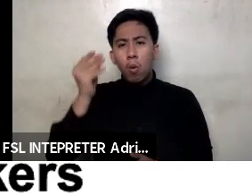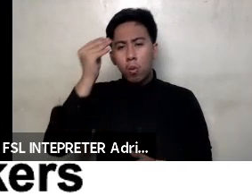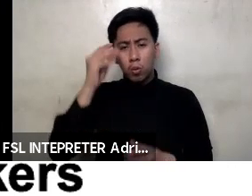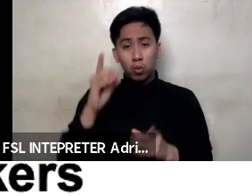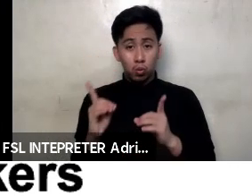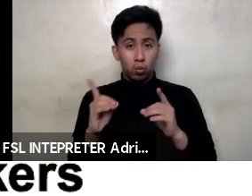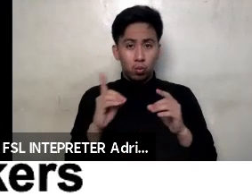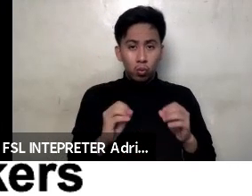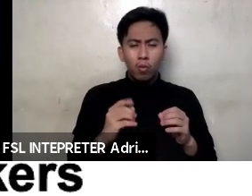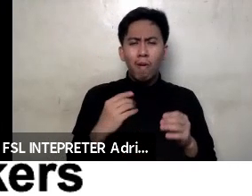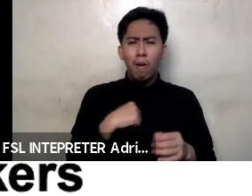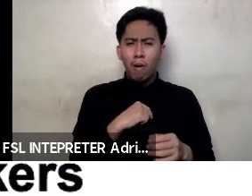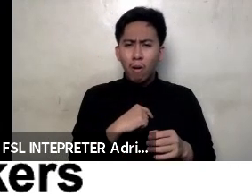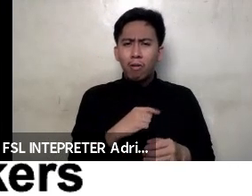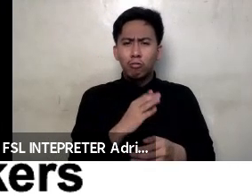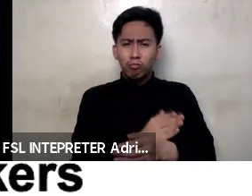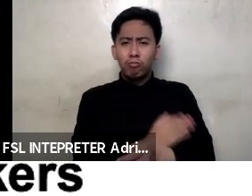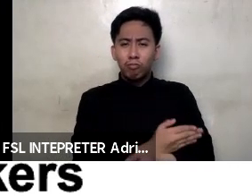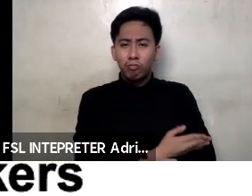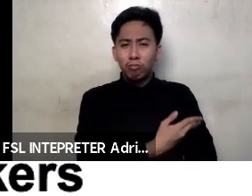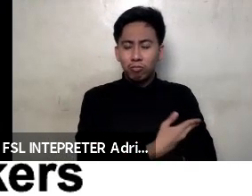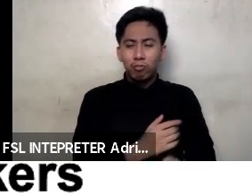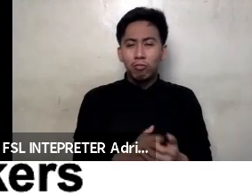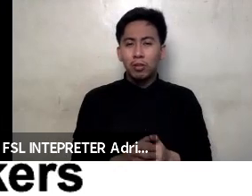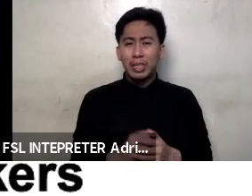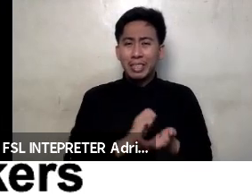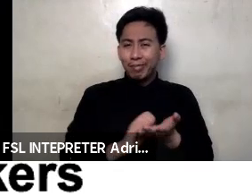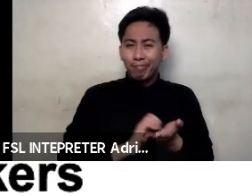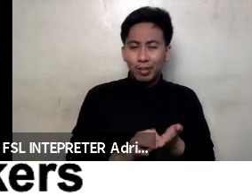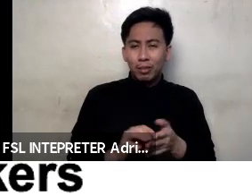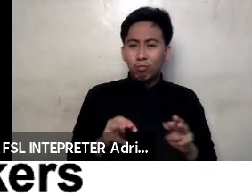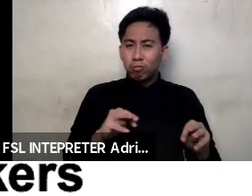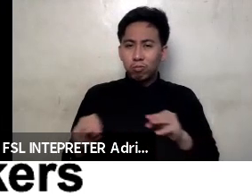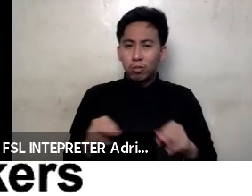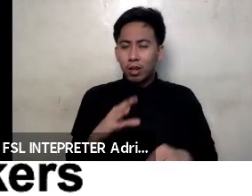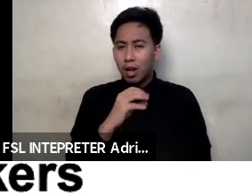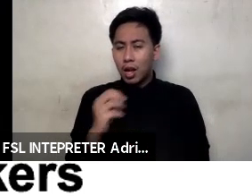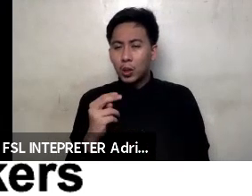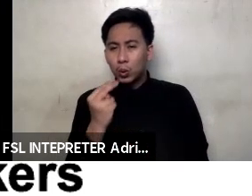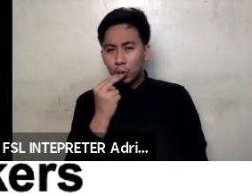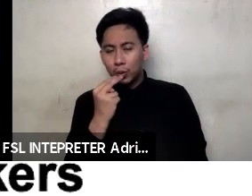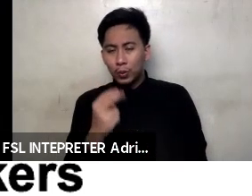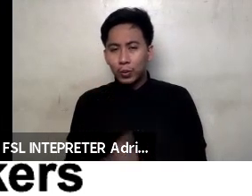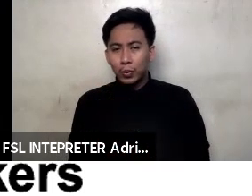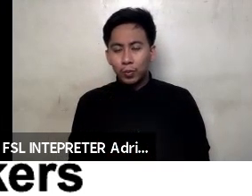Here are some LGU's good practices in governance on nutrition.